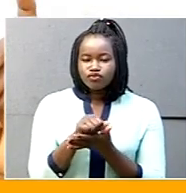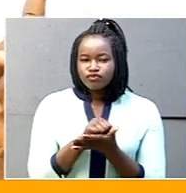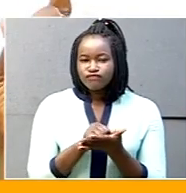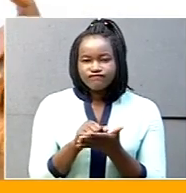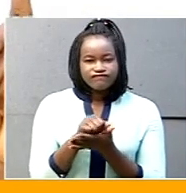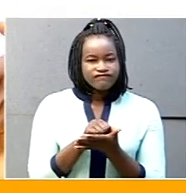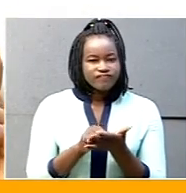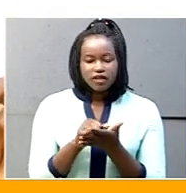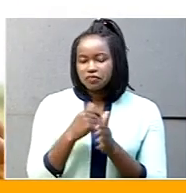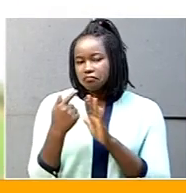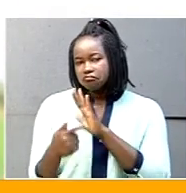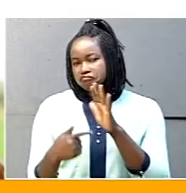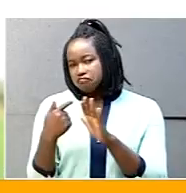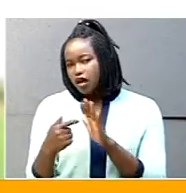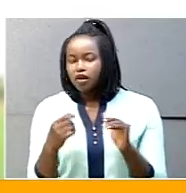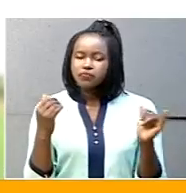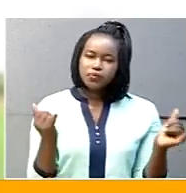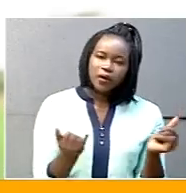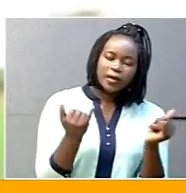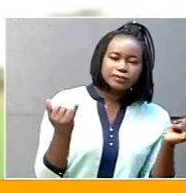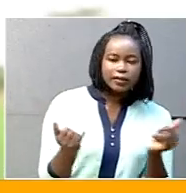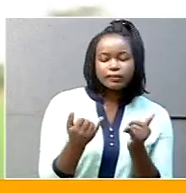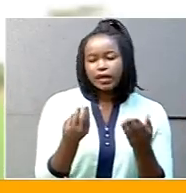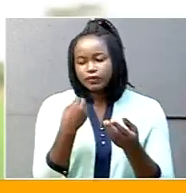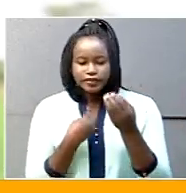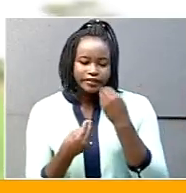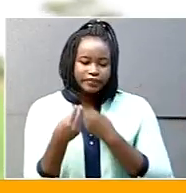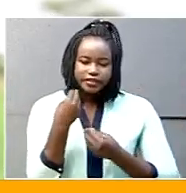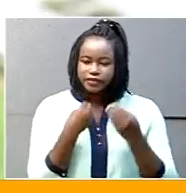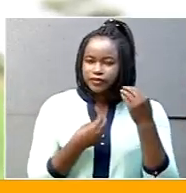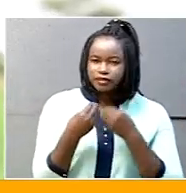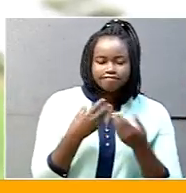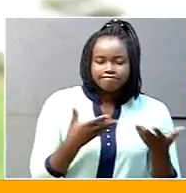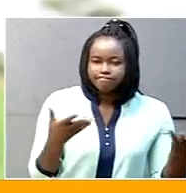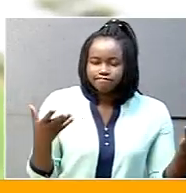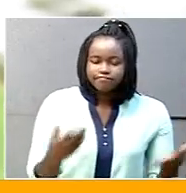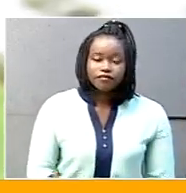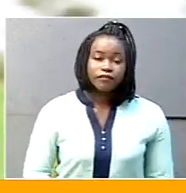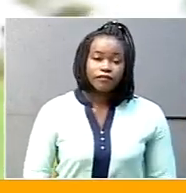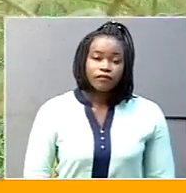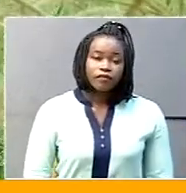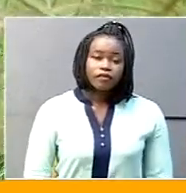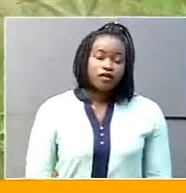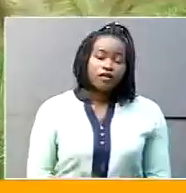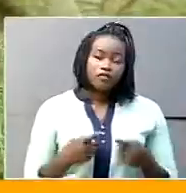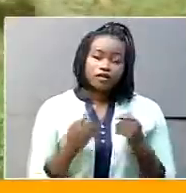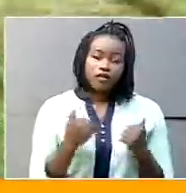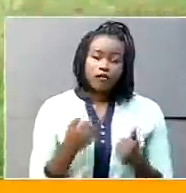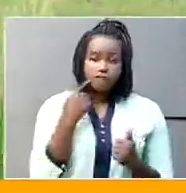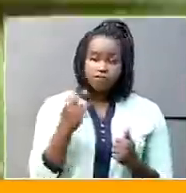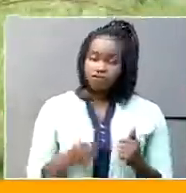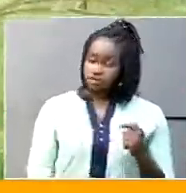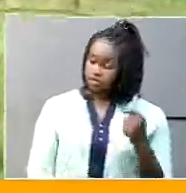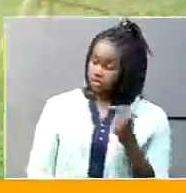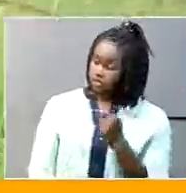natural circumstances to try and eke out whichever nutrient it requires in the body. But for these